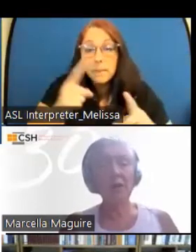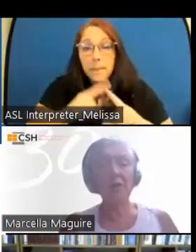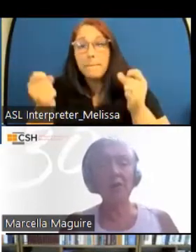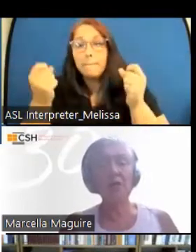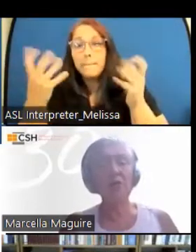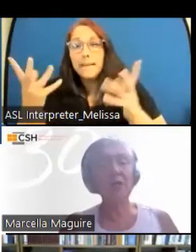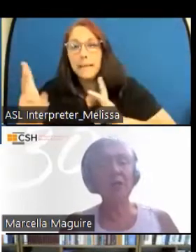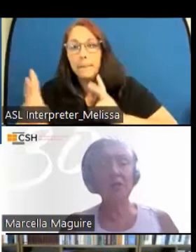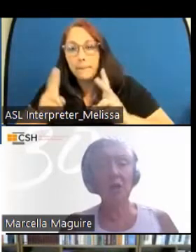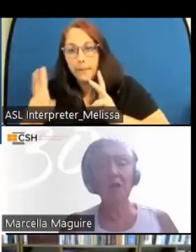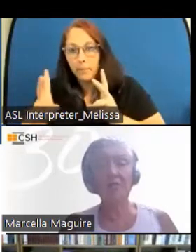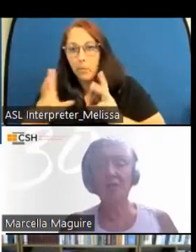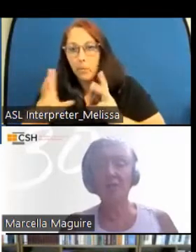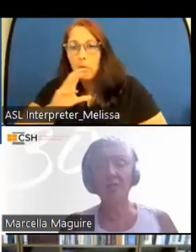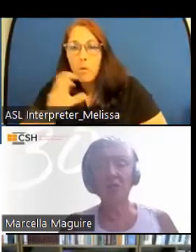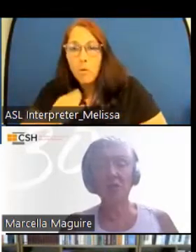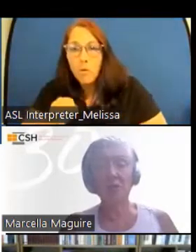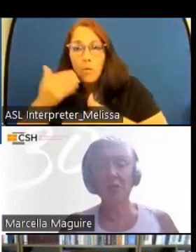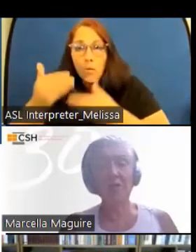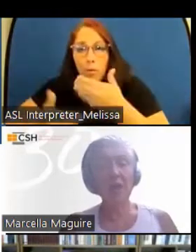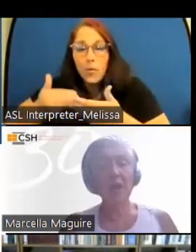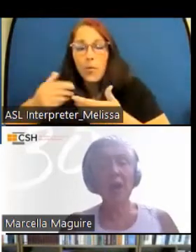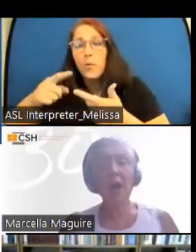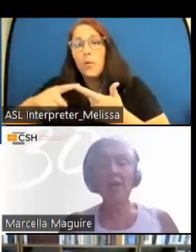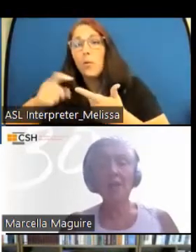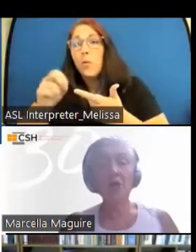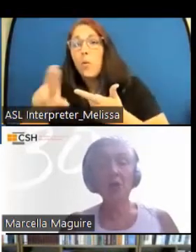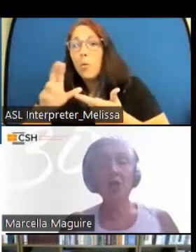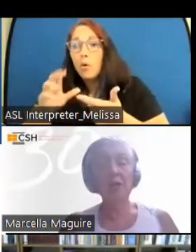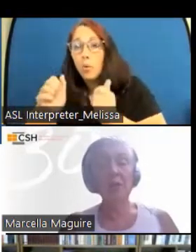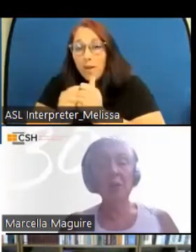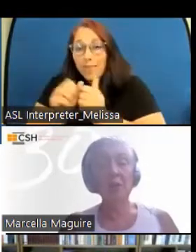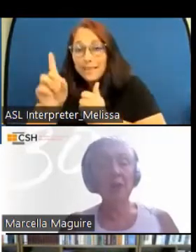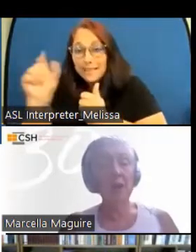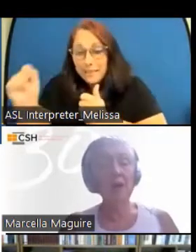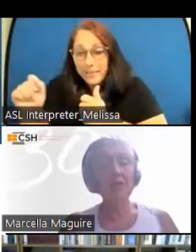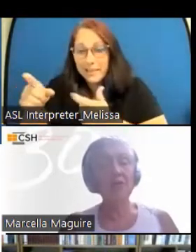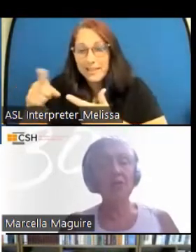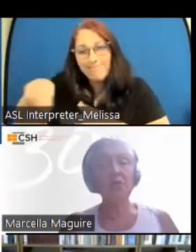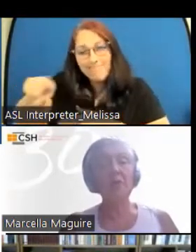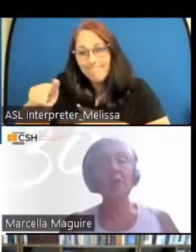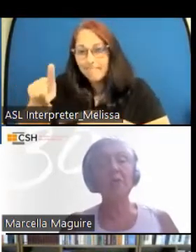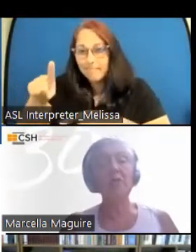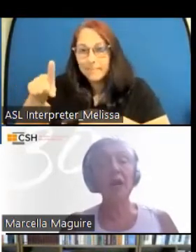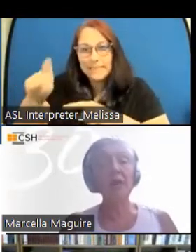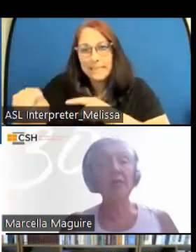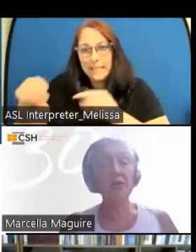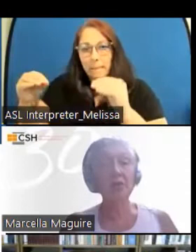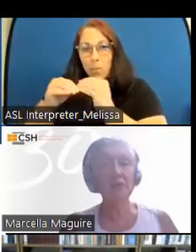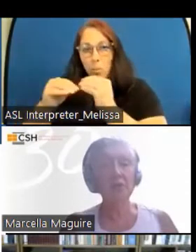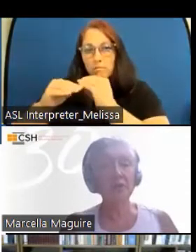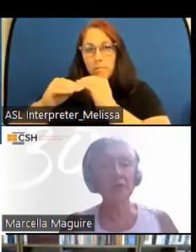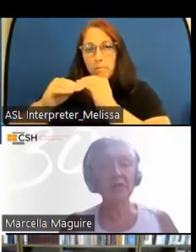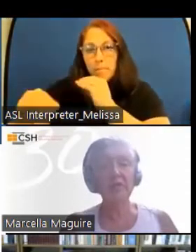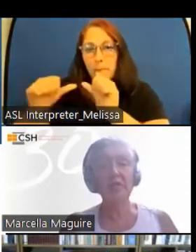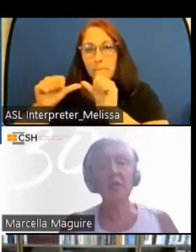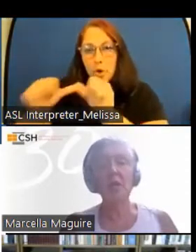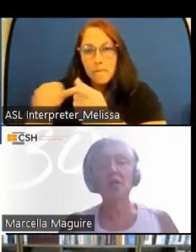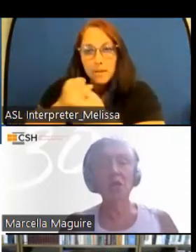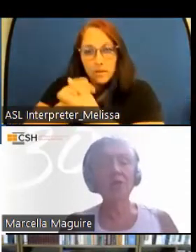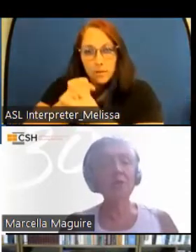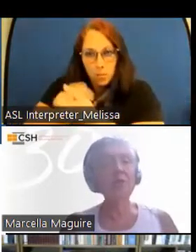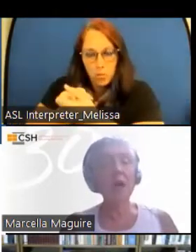supportive housing is really this cost-effective solution. And it's been shown to lower public costs associated with a variety of acute level